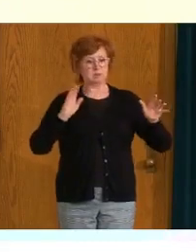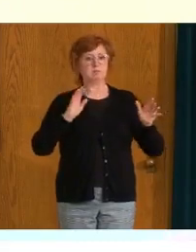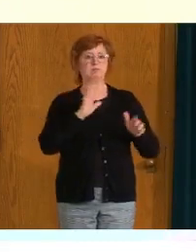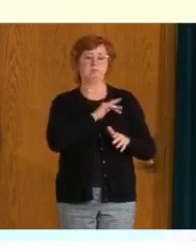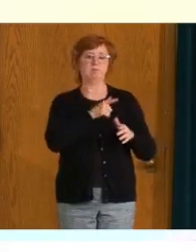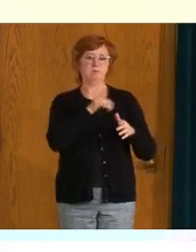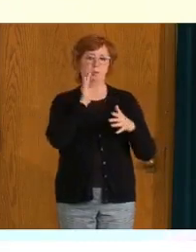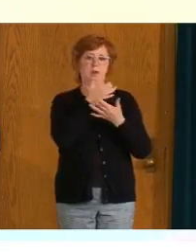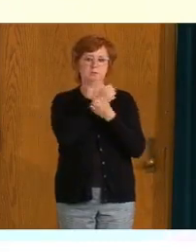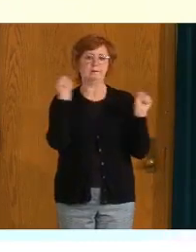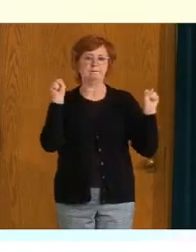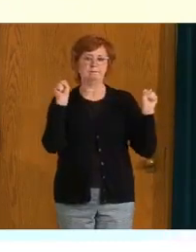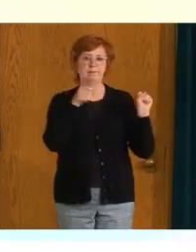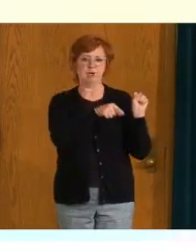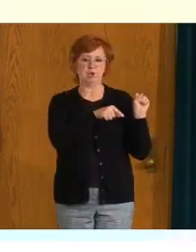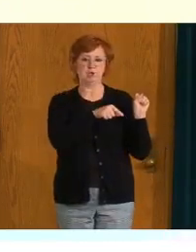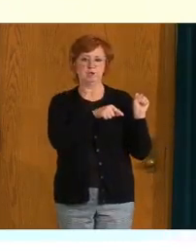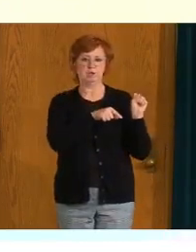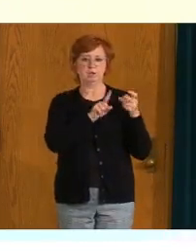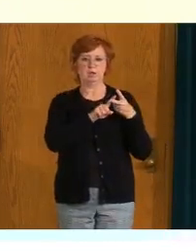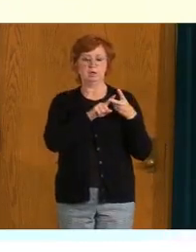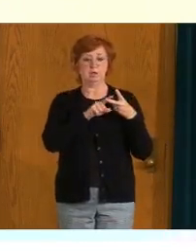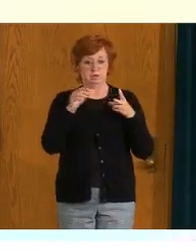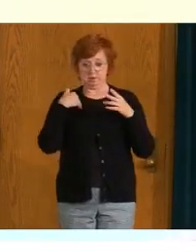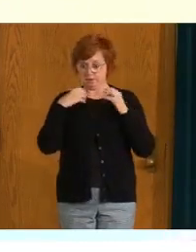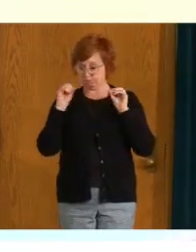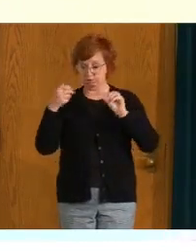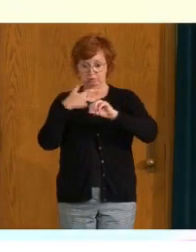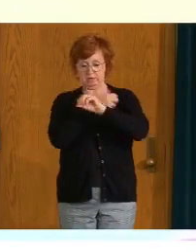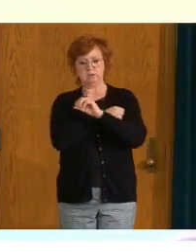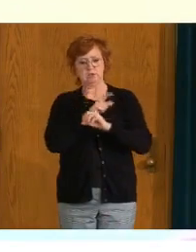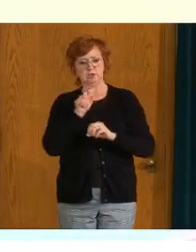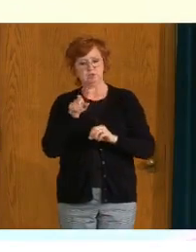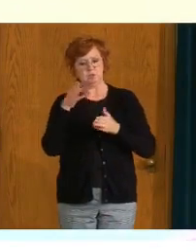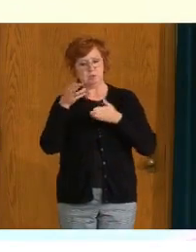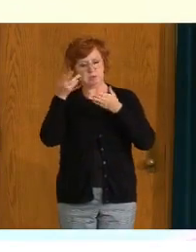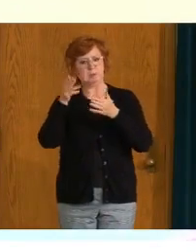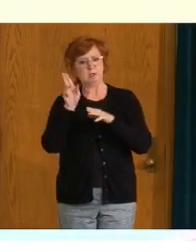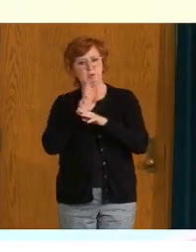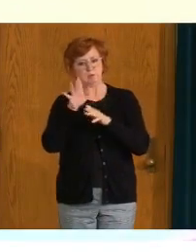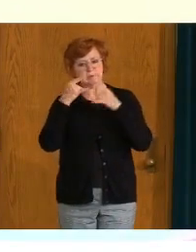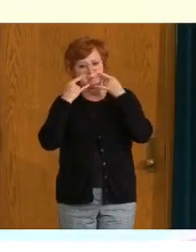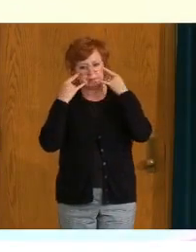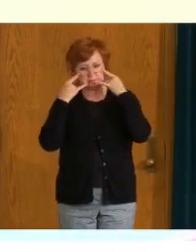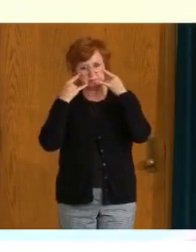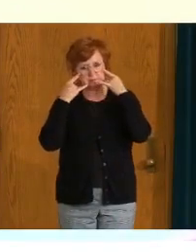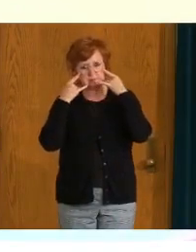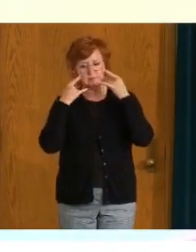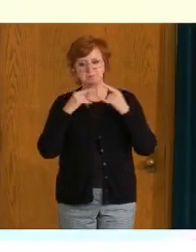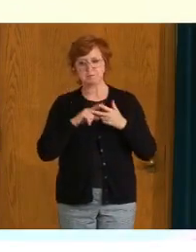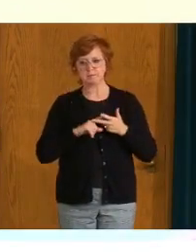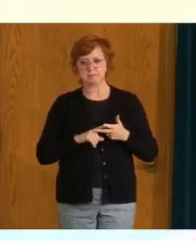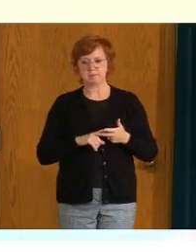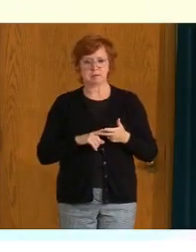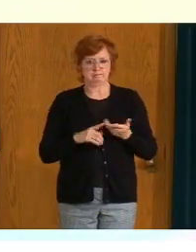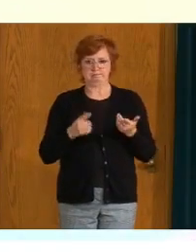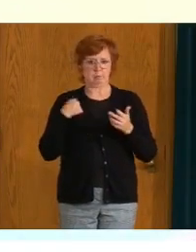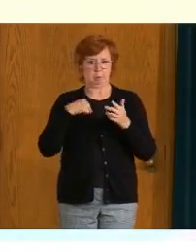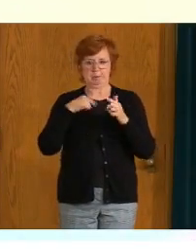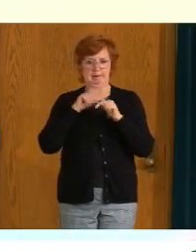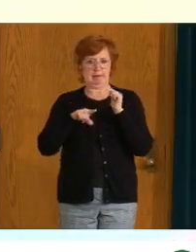a mask if they choose to attend such an event, but there'll be no way to monitor that. It may be safer, but not as safe as if you're